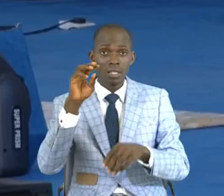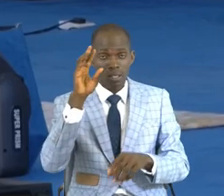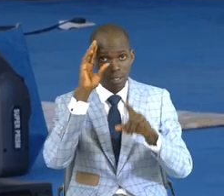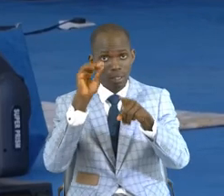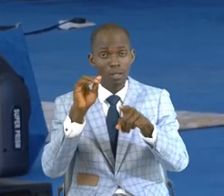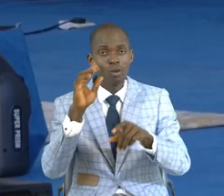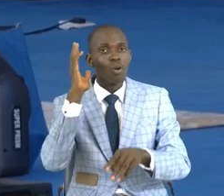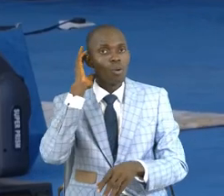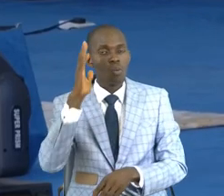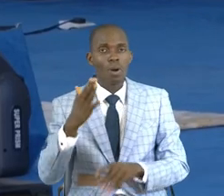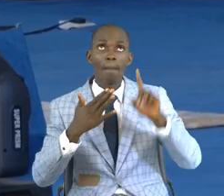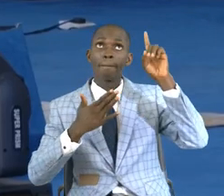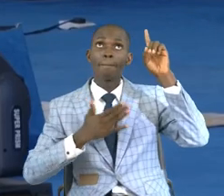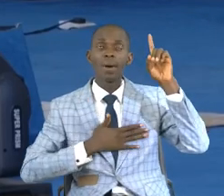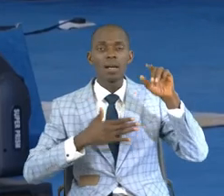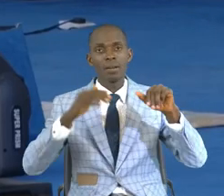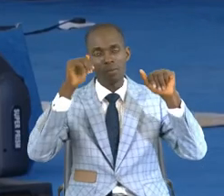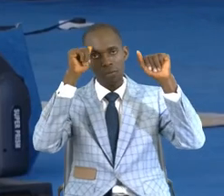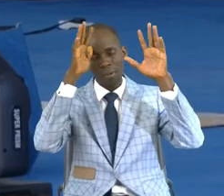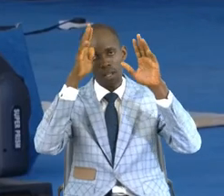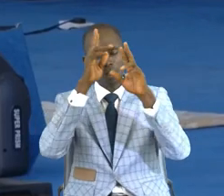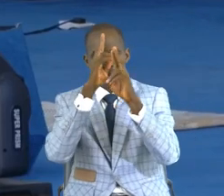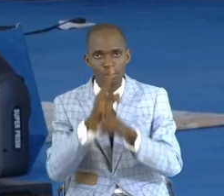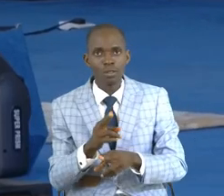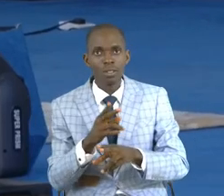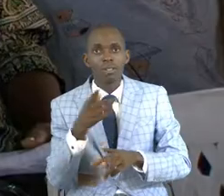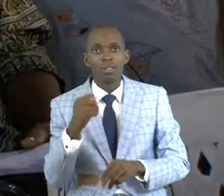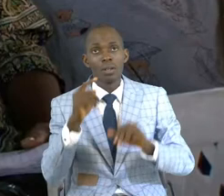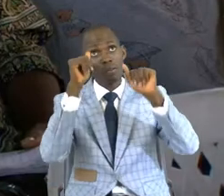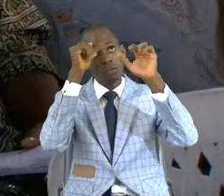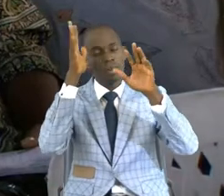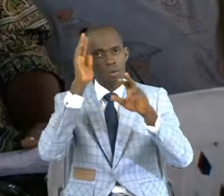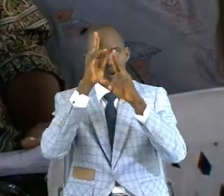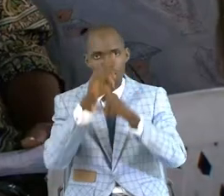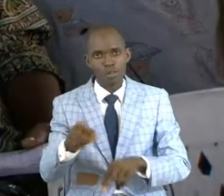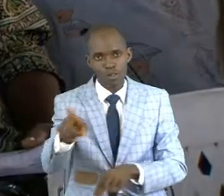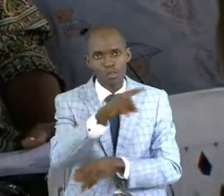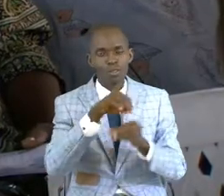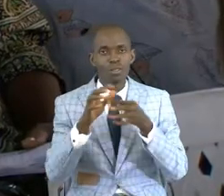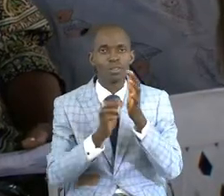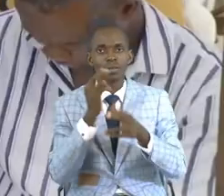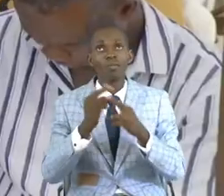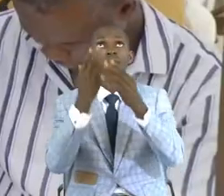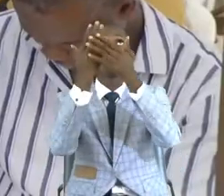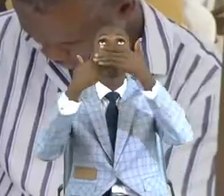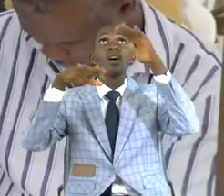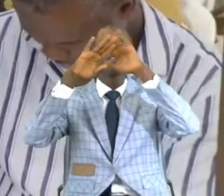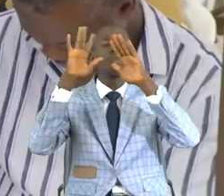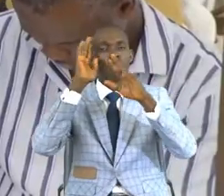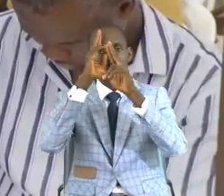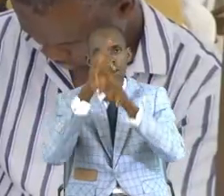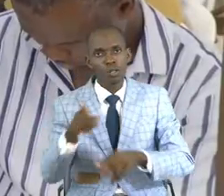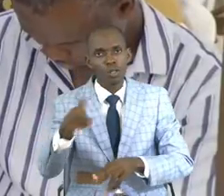Father honor. The Father will honor you. Yeah. Heaven will honor you. Yeah. And